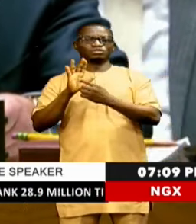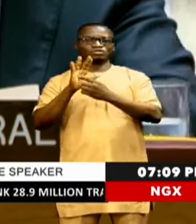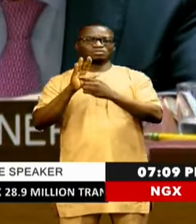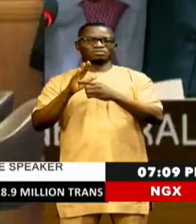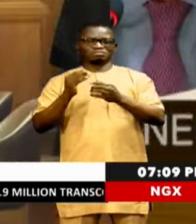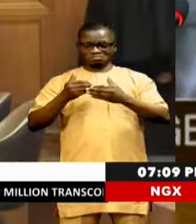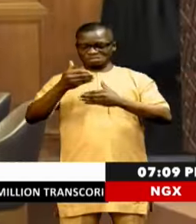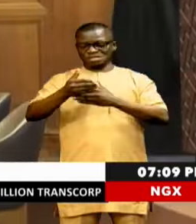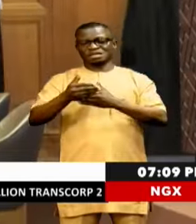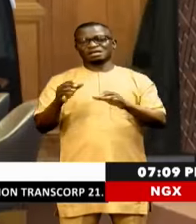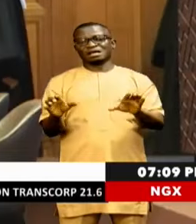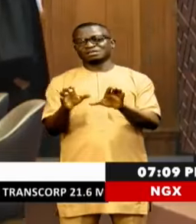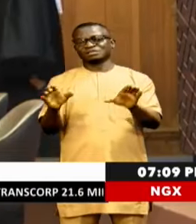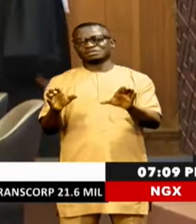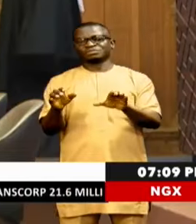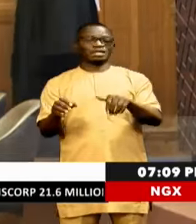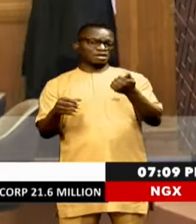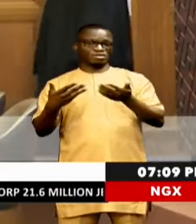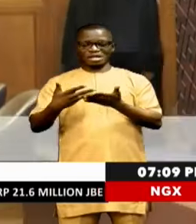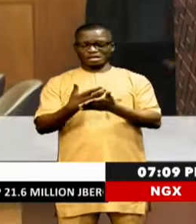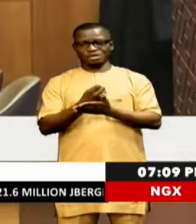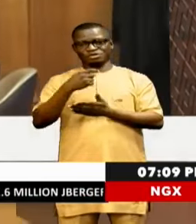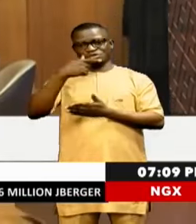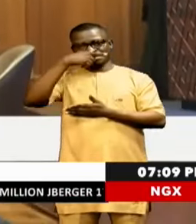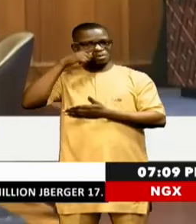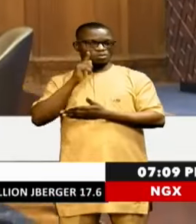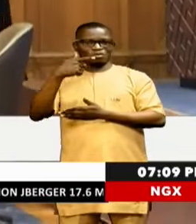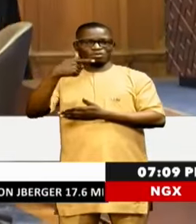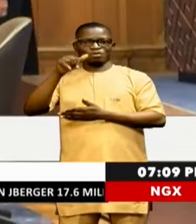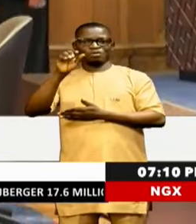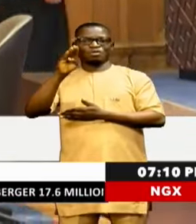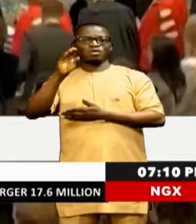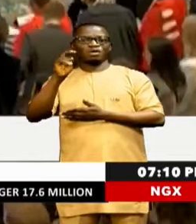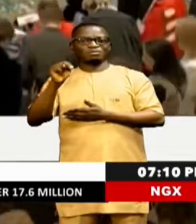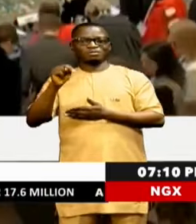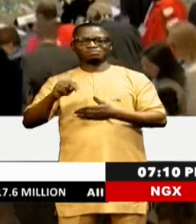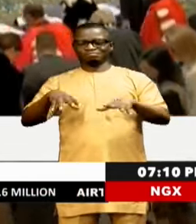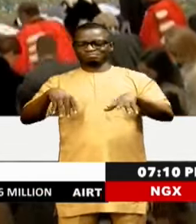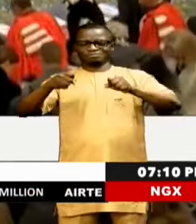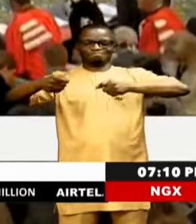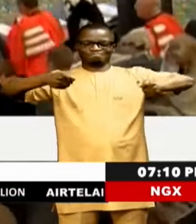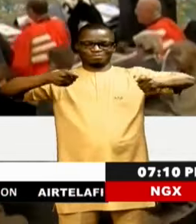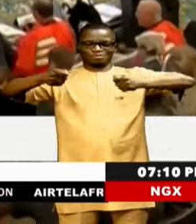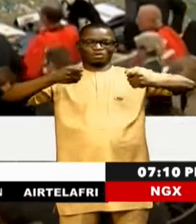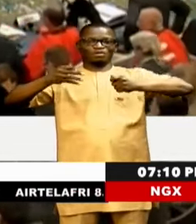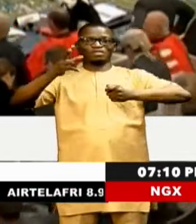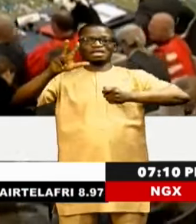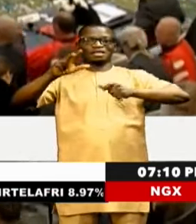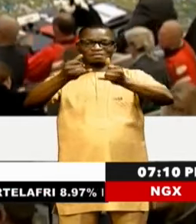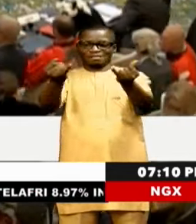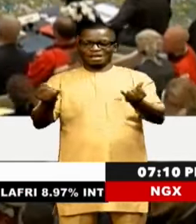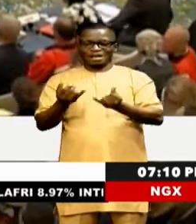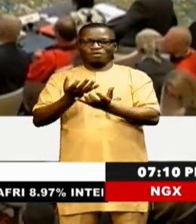next. In other news, Gabon has claimed sovereignty over three islands in oil-rich waters, telling